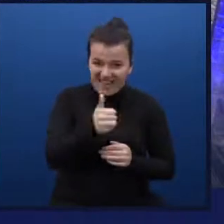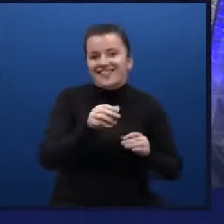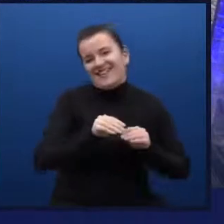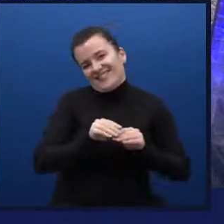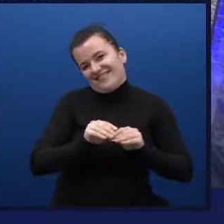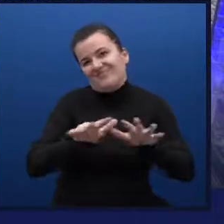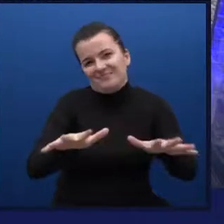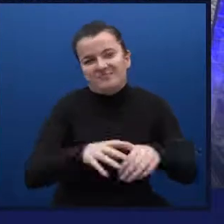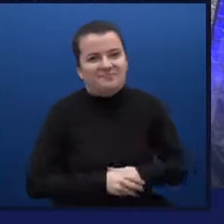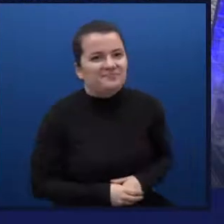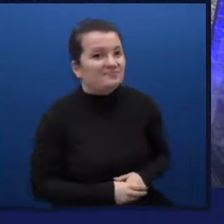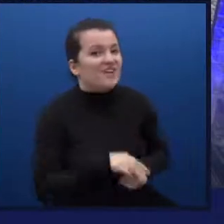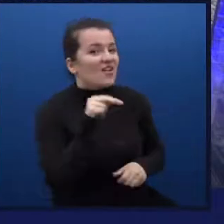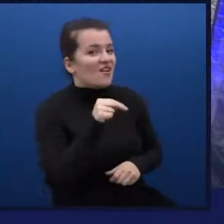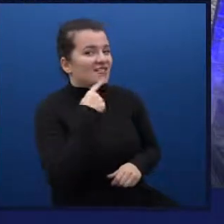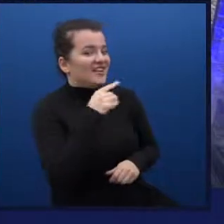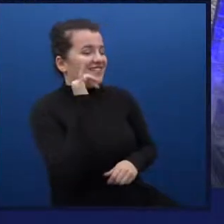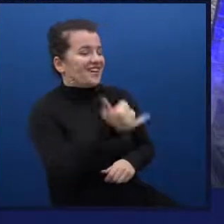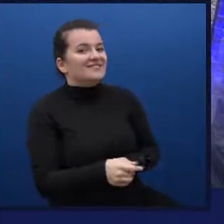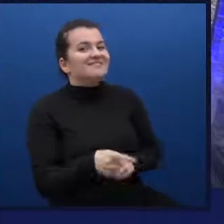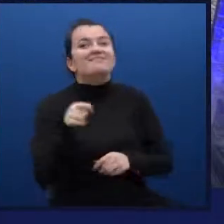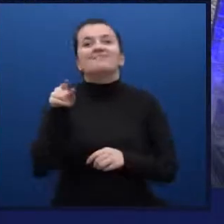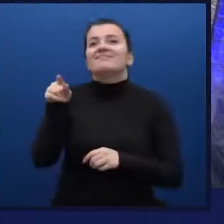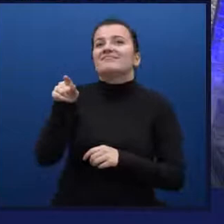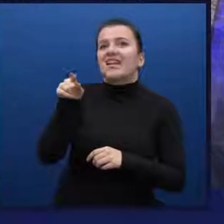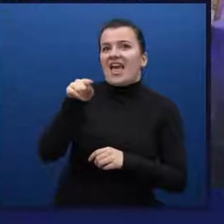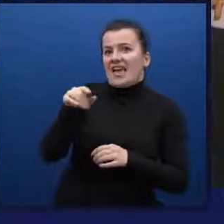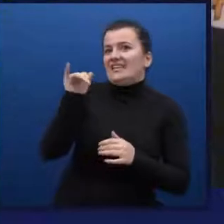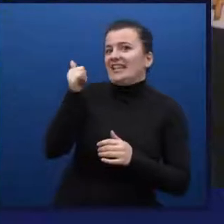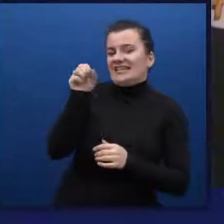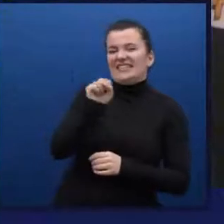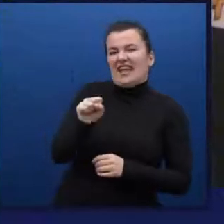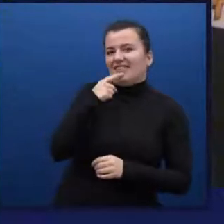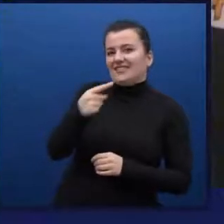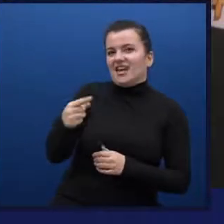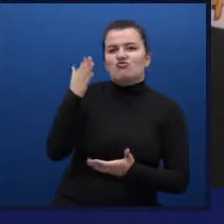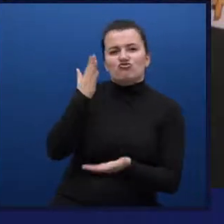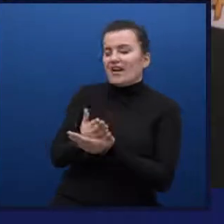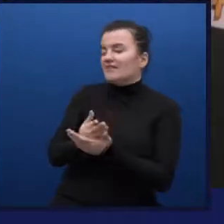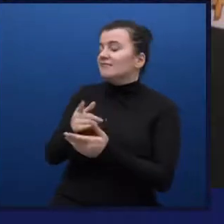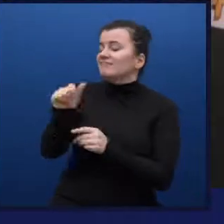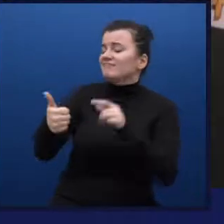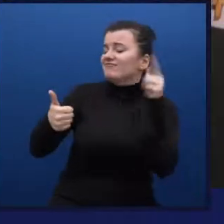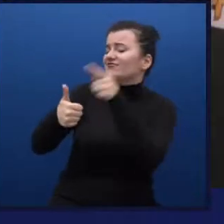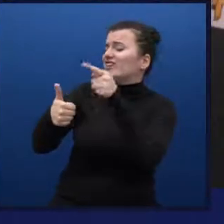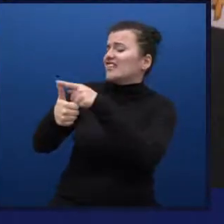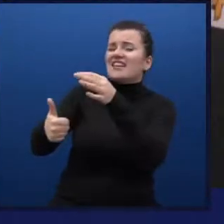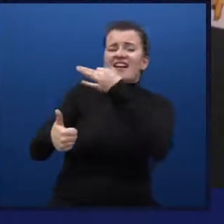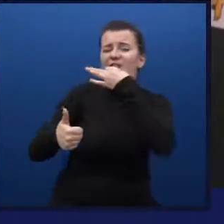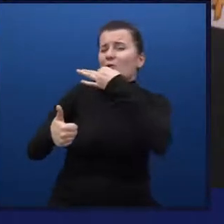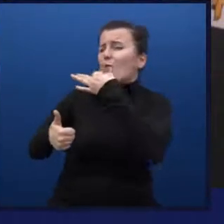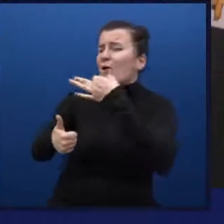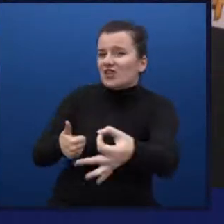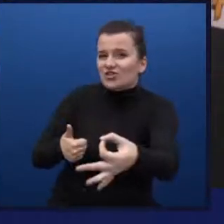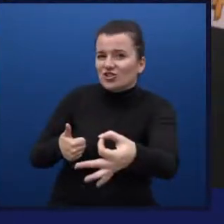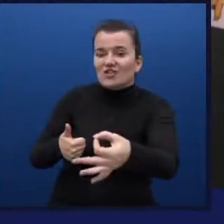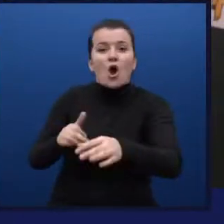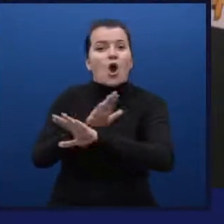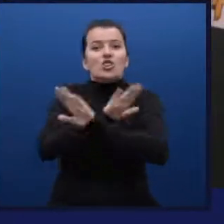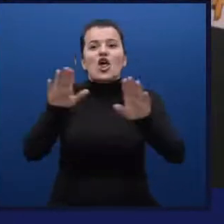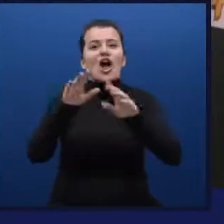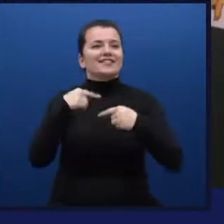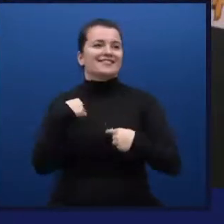Cool. Yeah, it should always start with a sharp question. What is it you're? No one would ever like be like, oh, I need to write a function